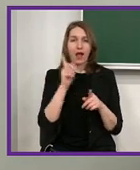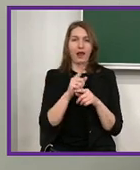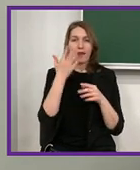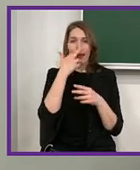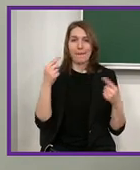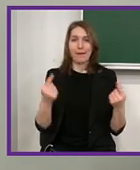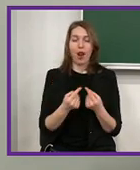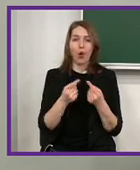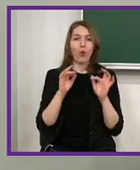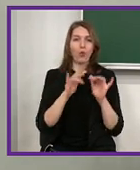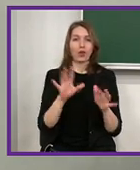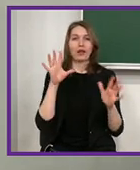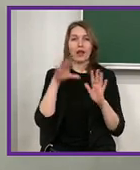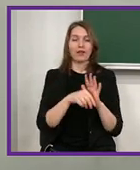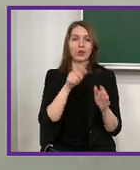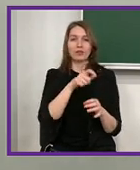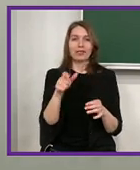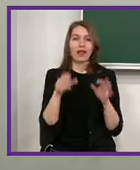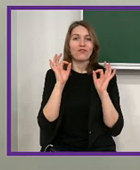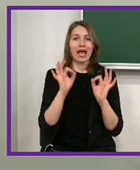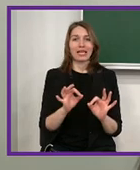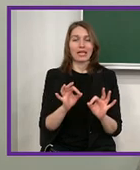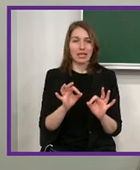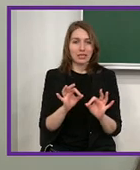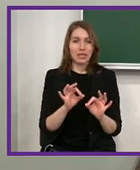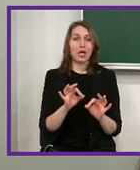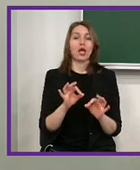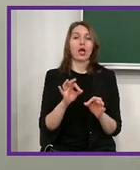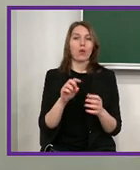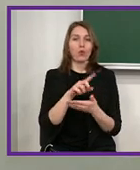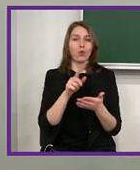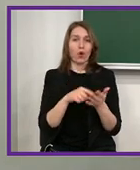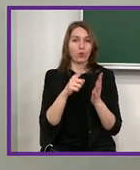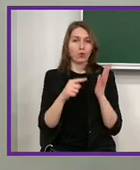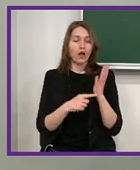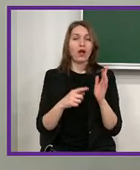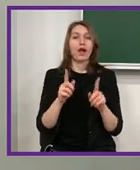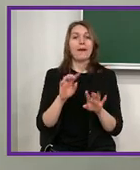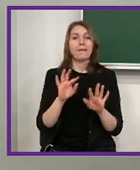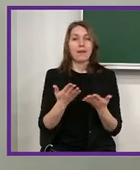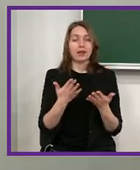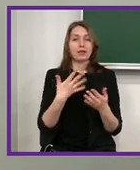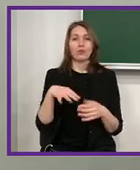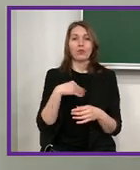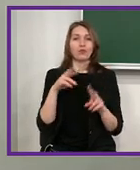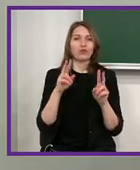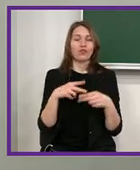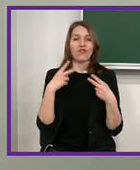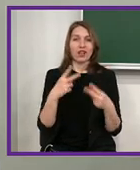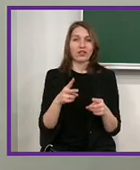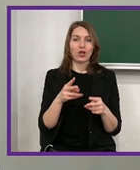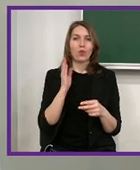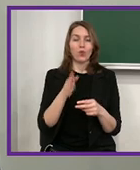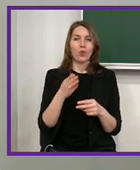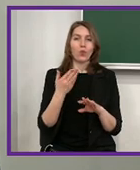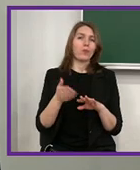of considerations. But it is something that I think shouldn't be too uncomfortable, because it is something that can be integrated into the way that